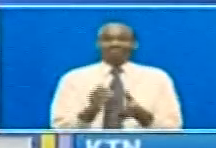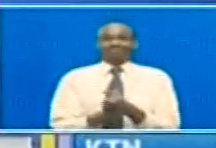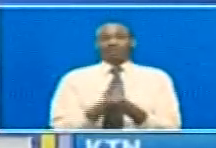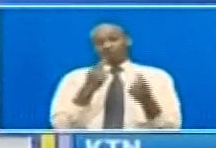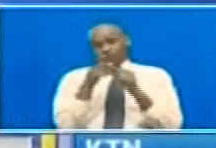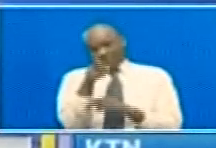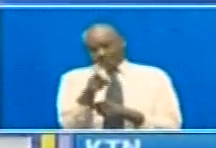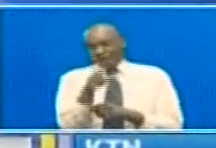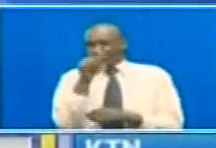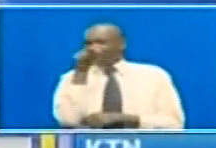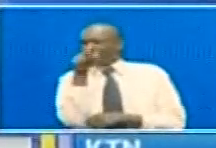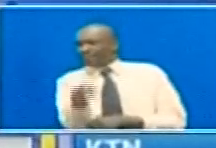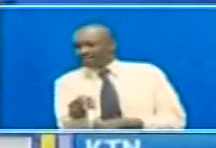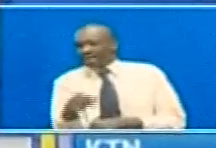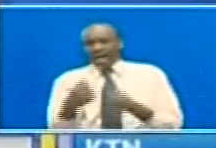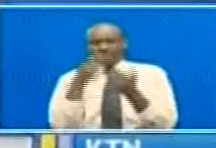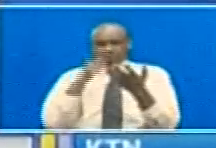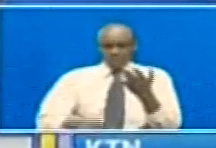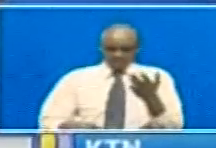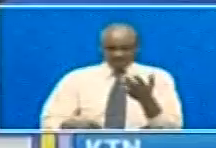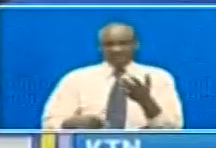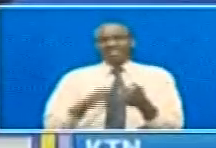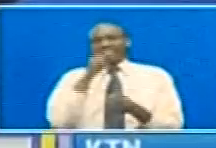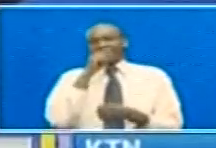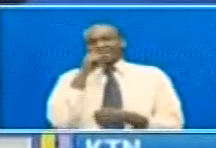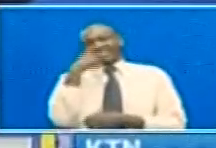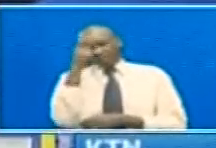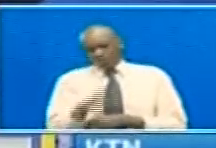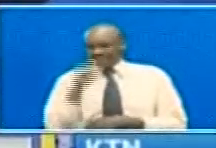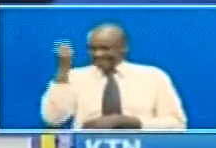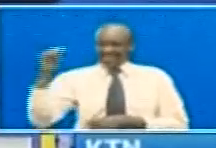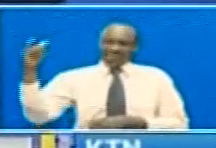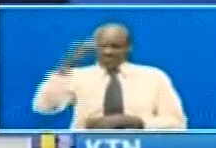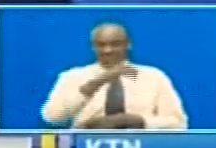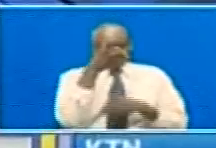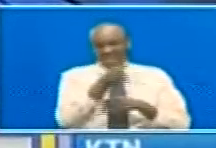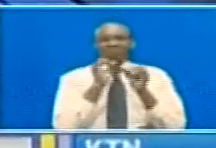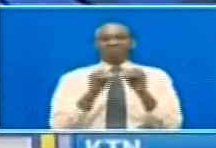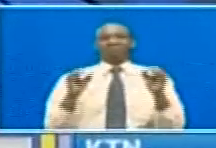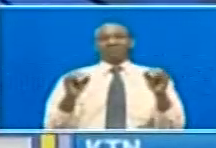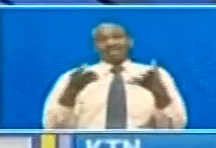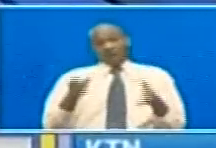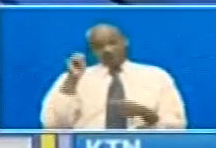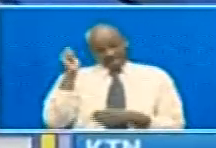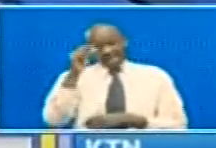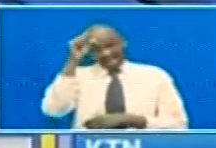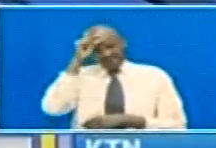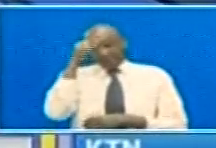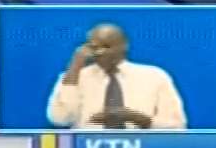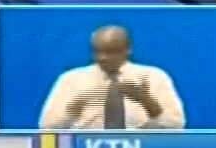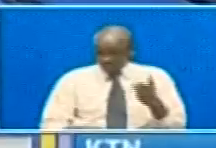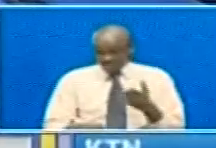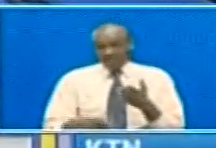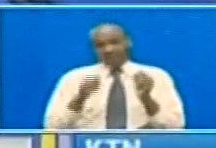With that intervention came the scrapping of Tanzania's move to limit Kenyan flights into the country, as well as the Kenyan government's decision to rescind a